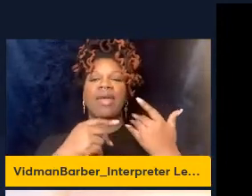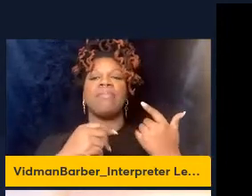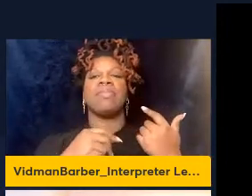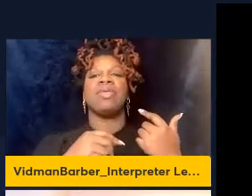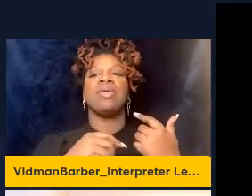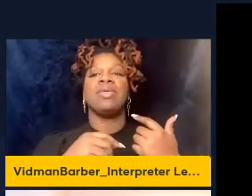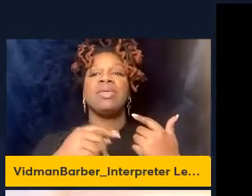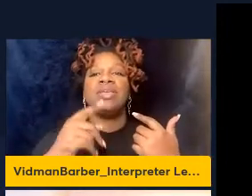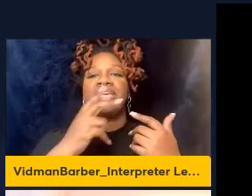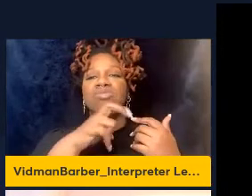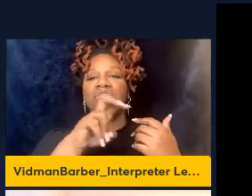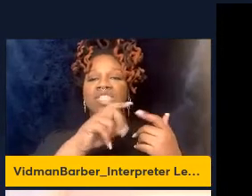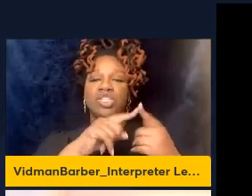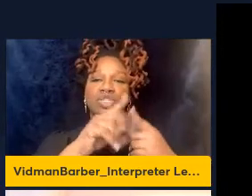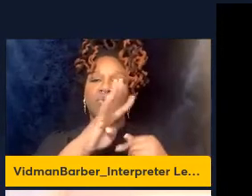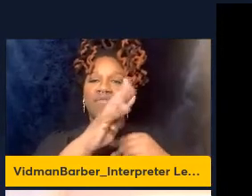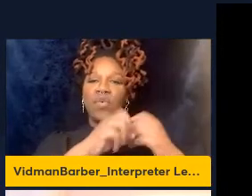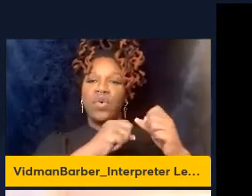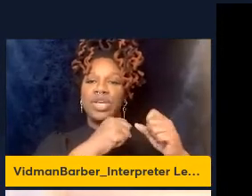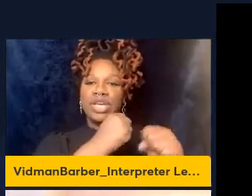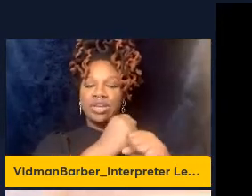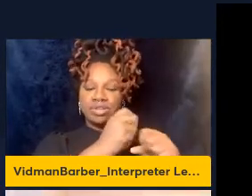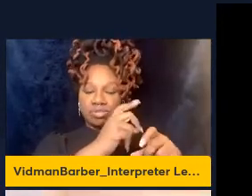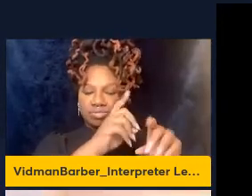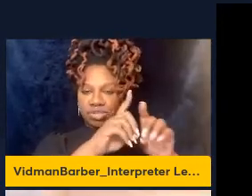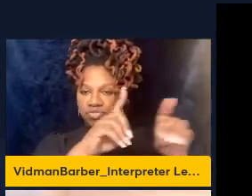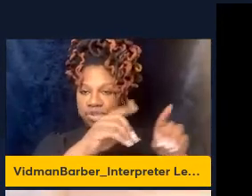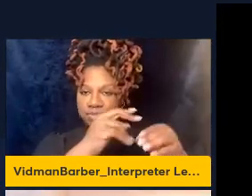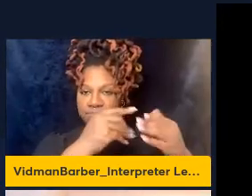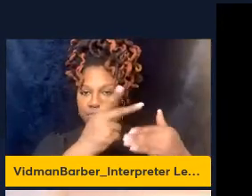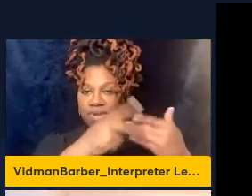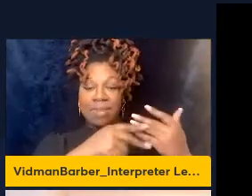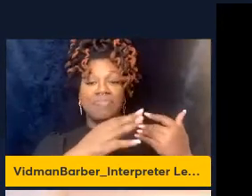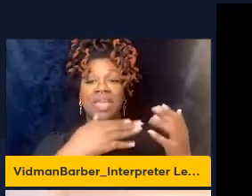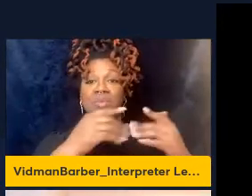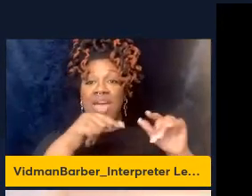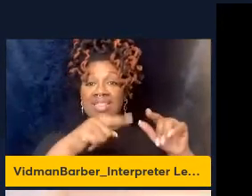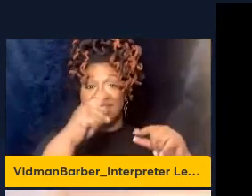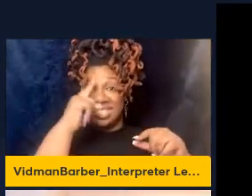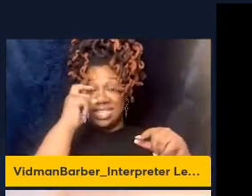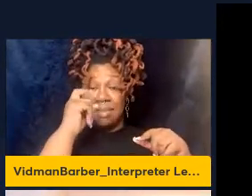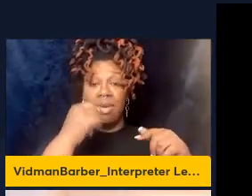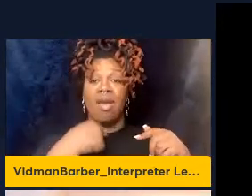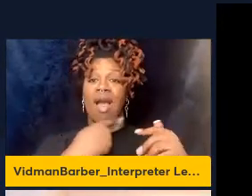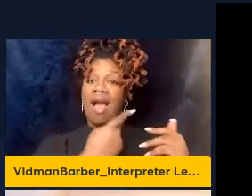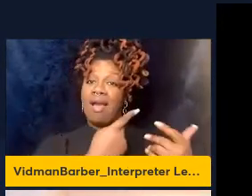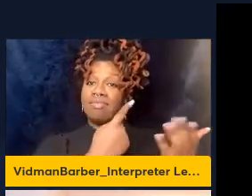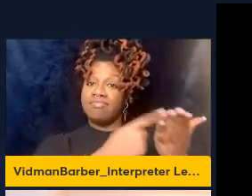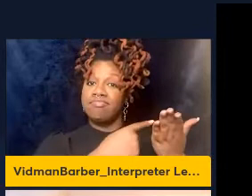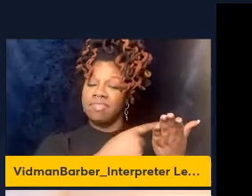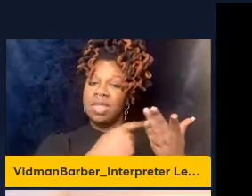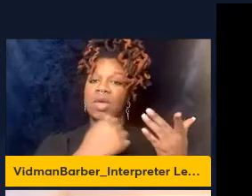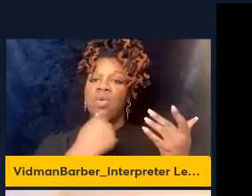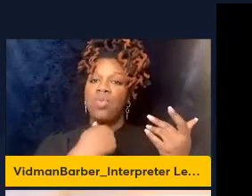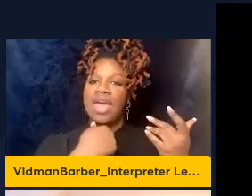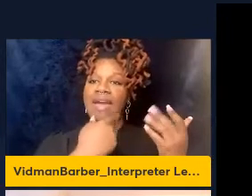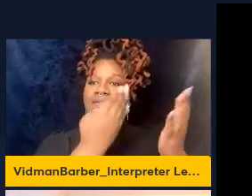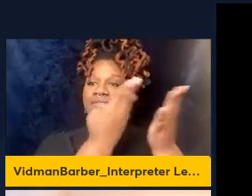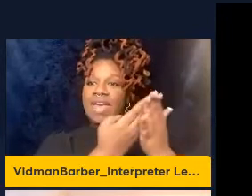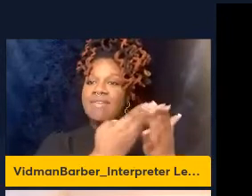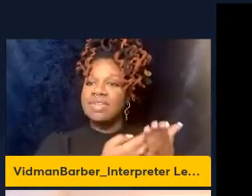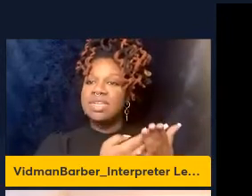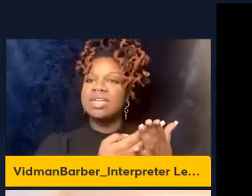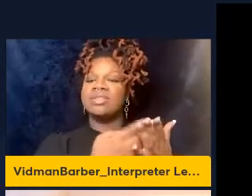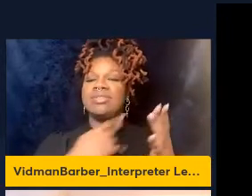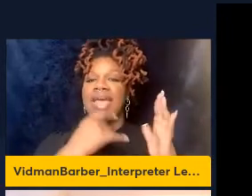4-year degree granting institution. So over the summer, I was like, okay, we have evidence that we can basically detect antibodies against saturated fatty